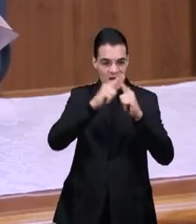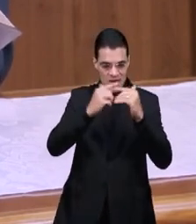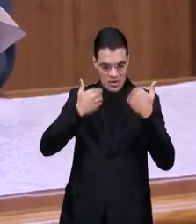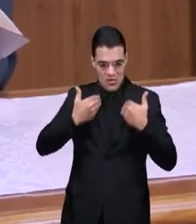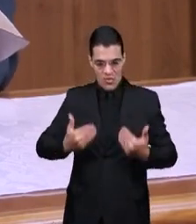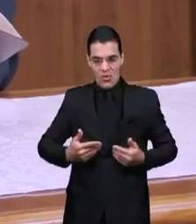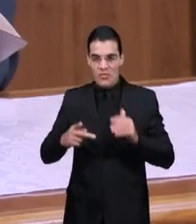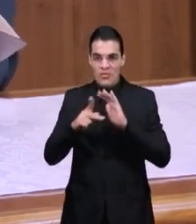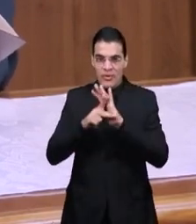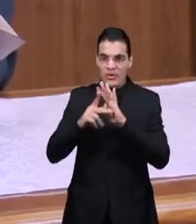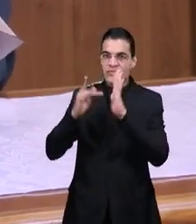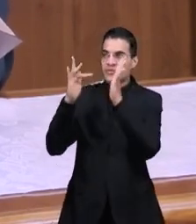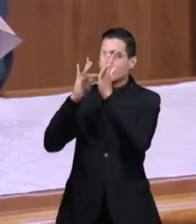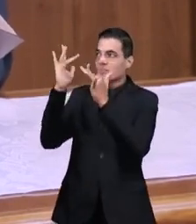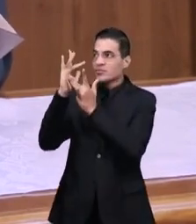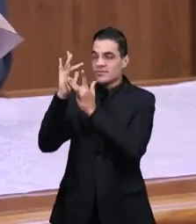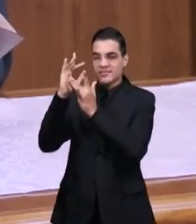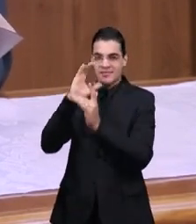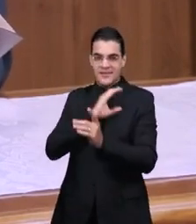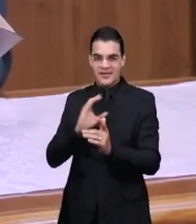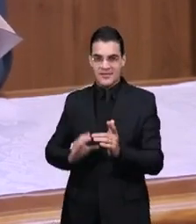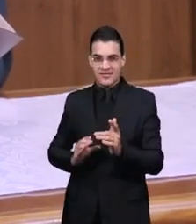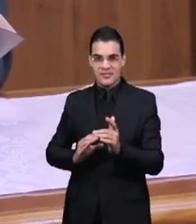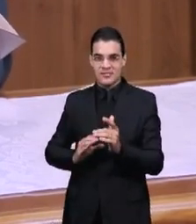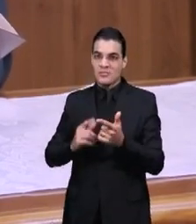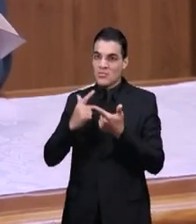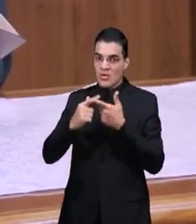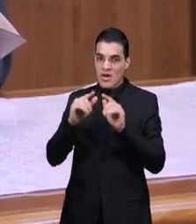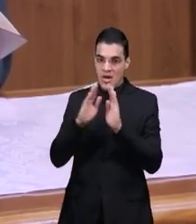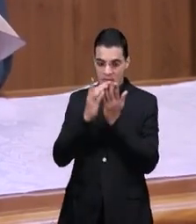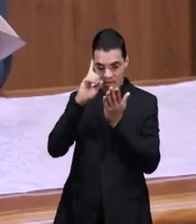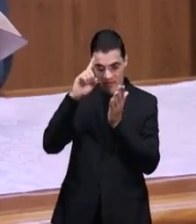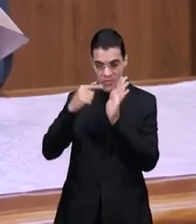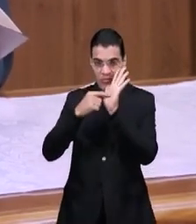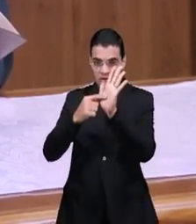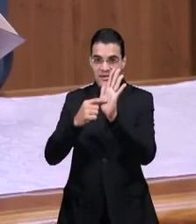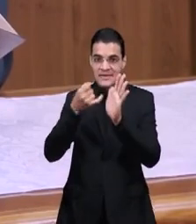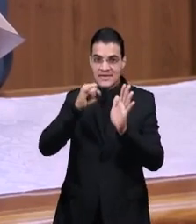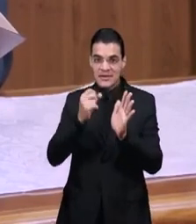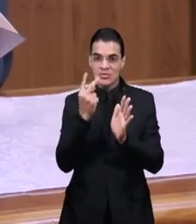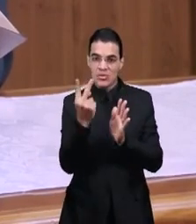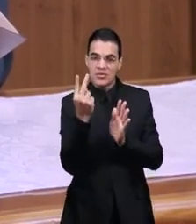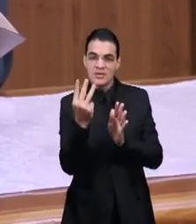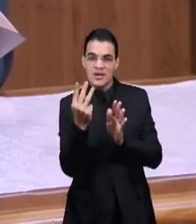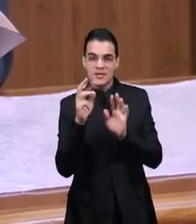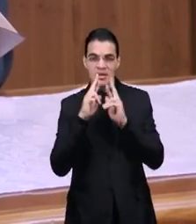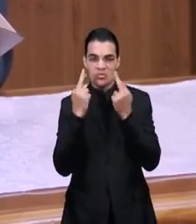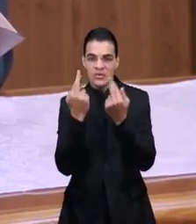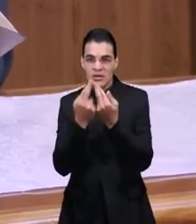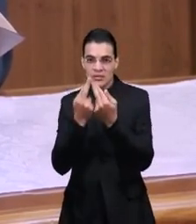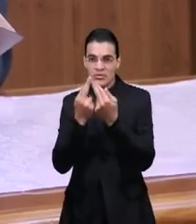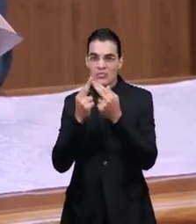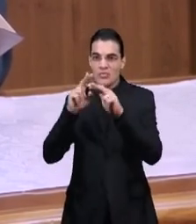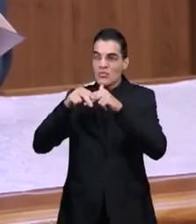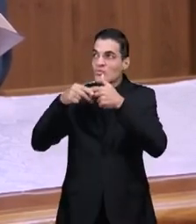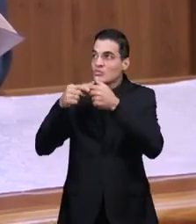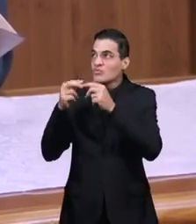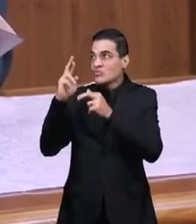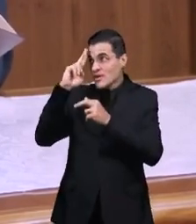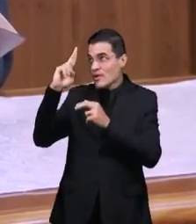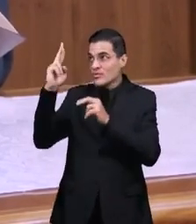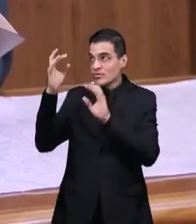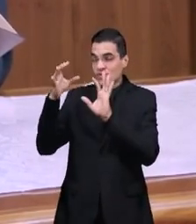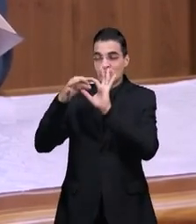Spirit. And where two or three are gathered there, the Lord also is in the midst of them. And finally, the day of rest, the seventh